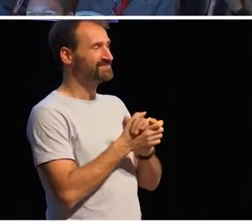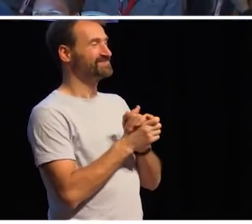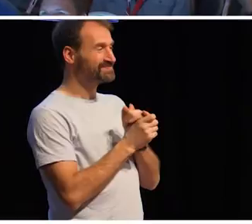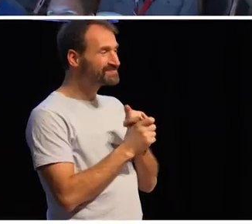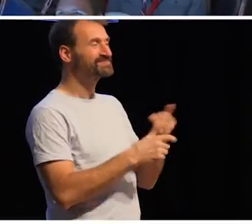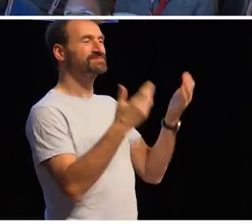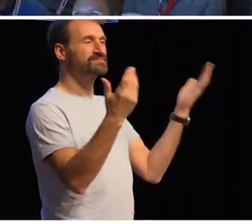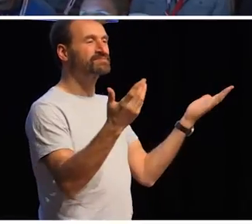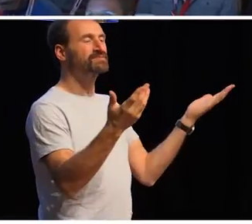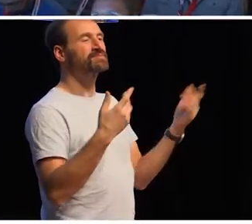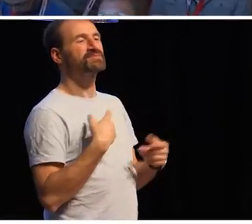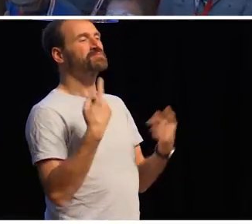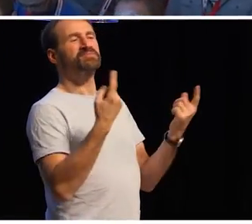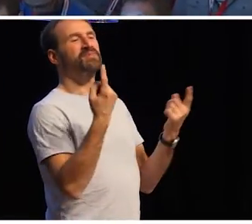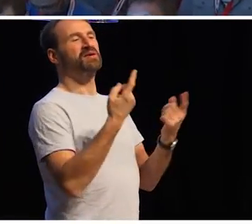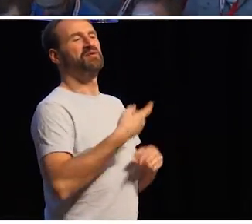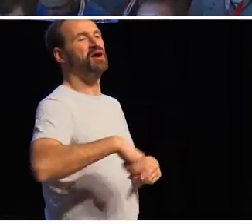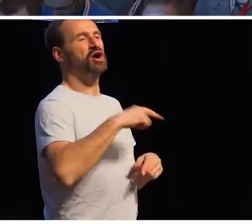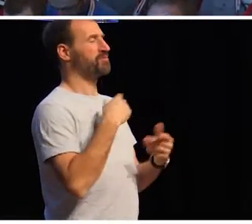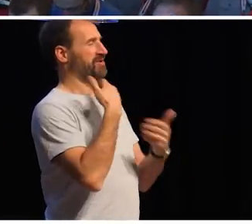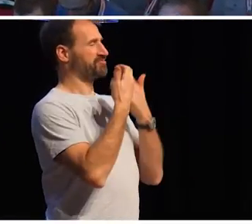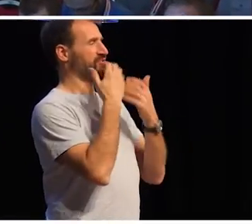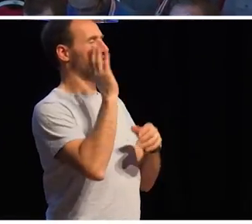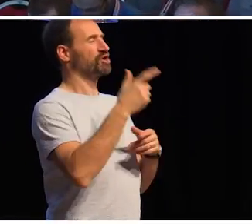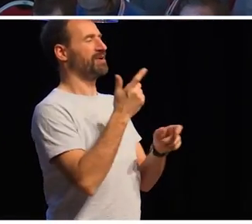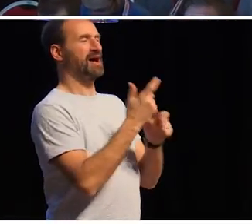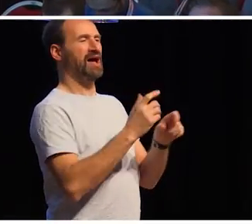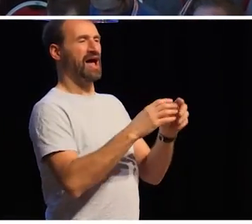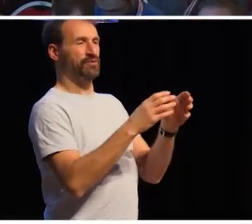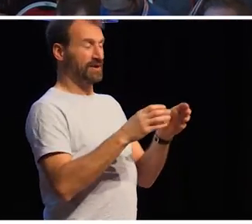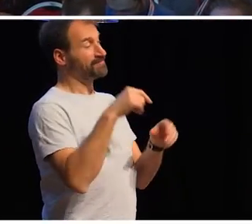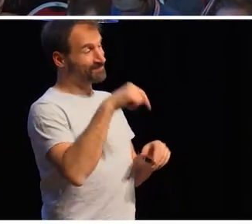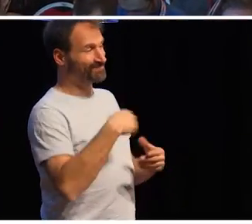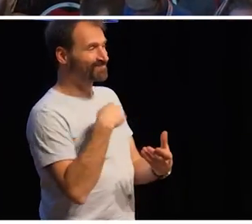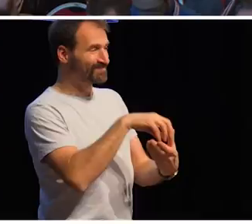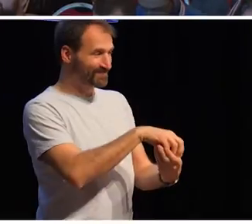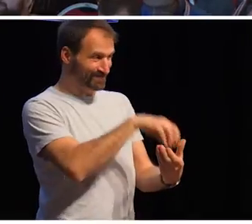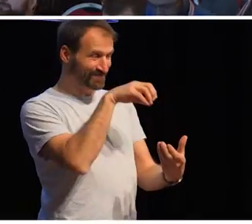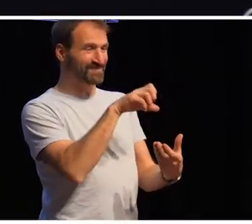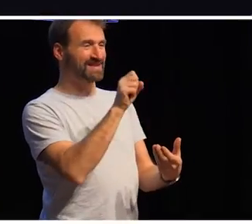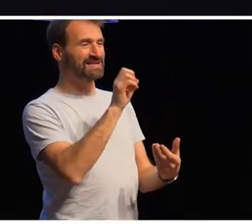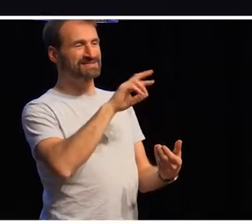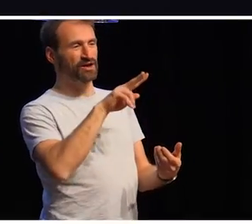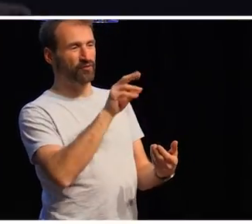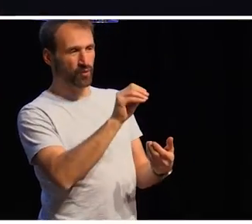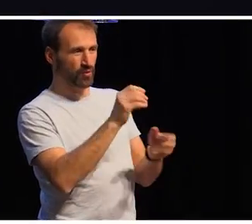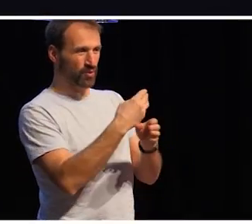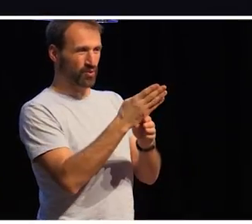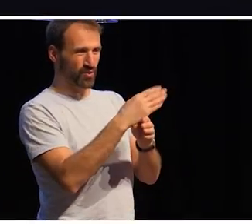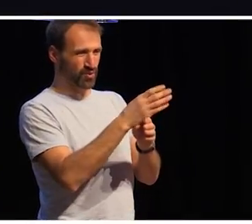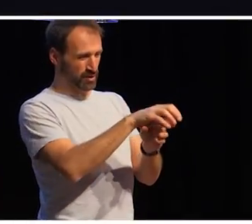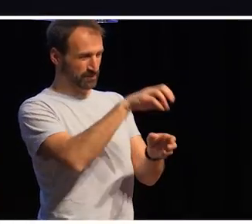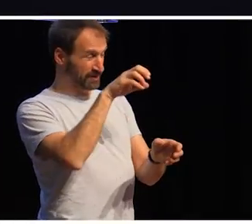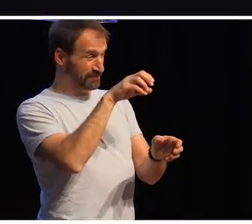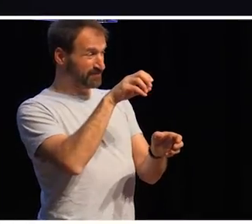So why don't we talk about the hardware itself now? So let me take out the servo. This is the hardware. Remember I